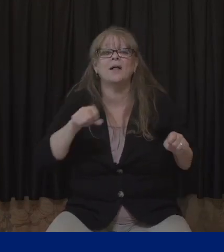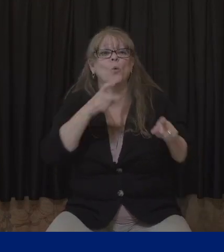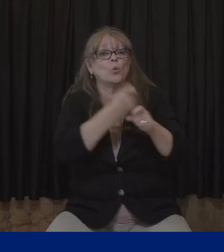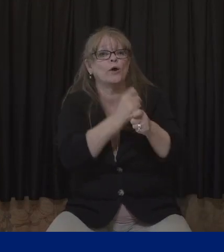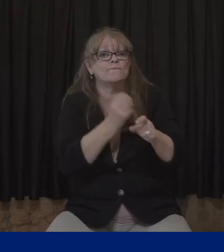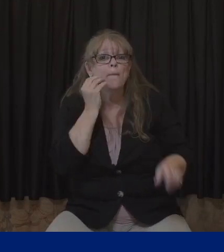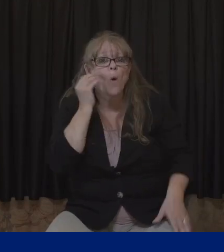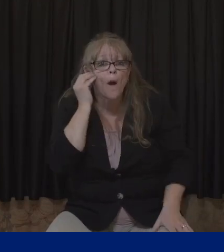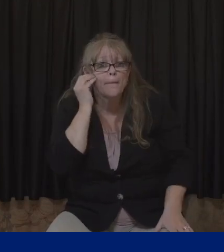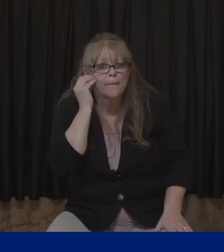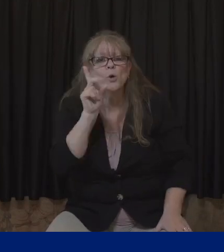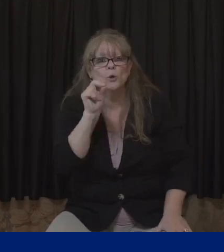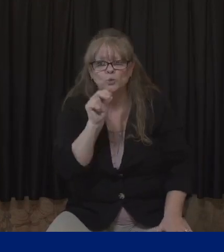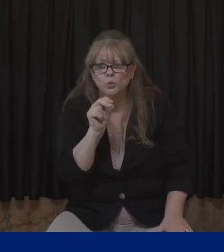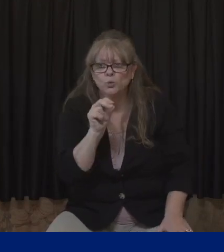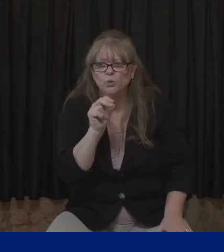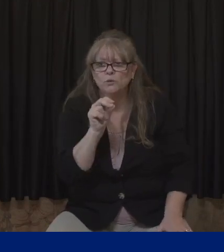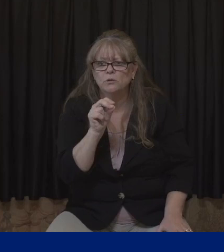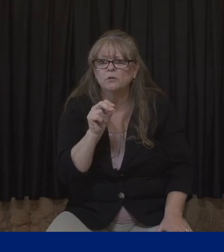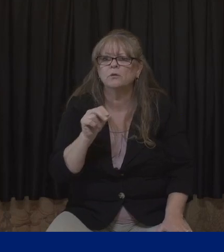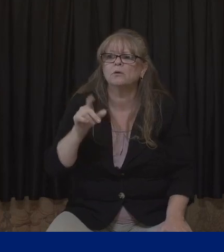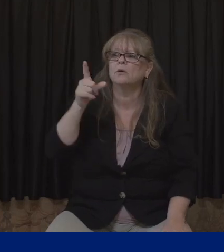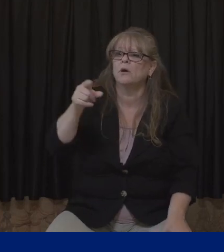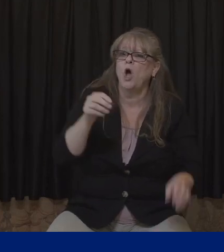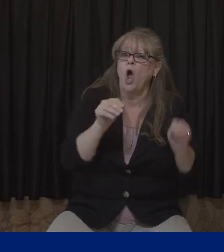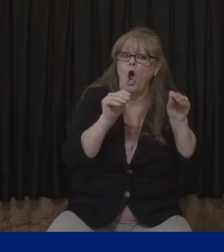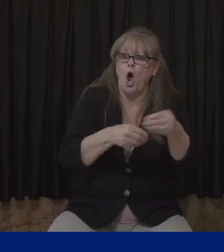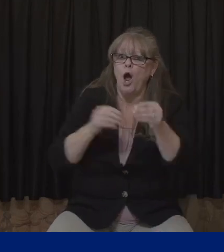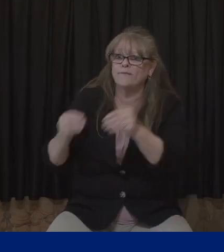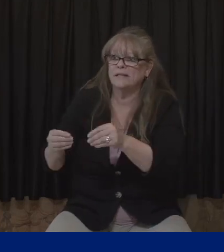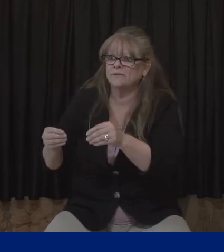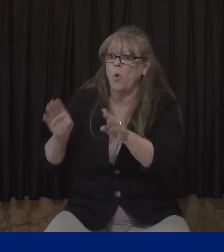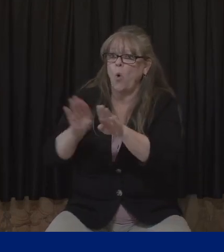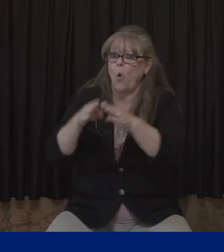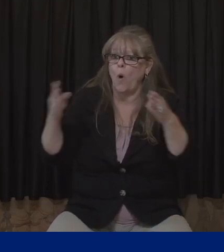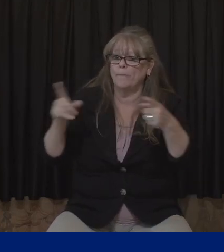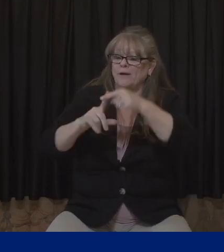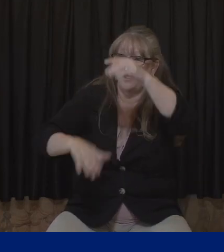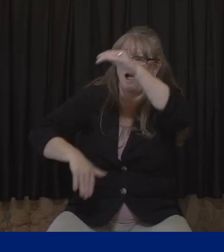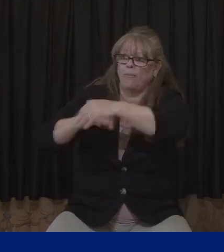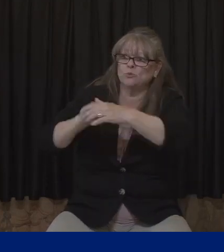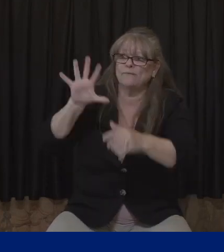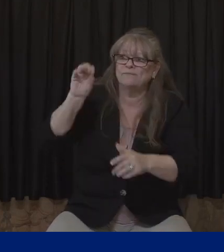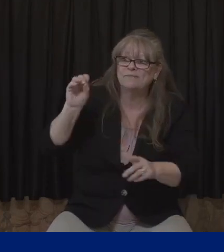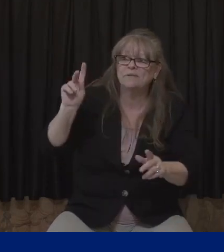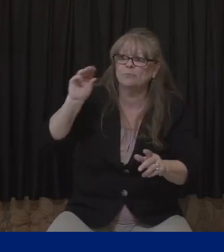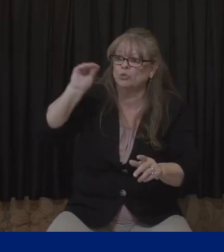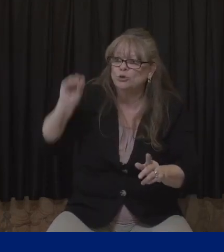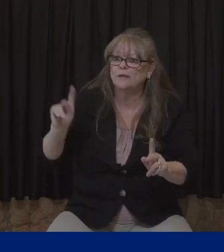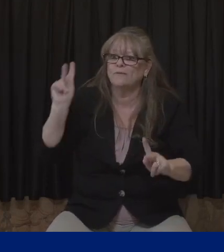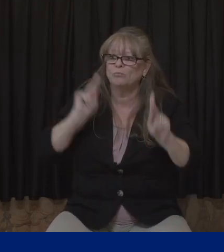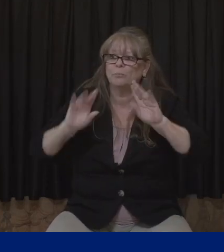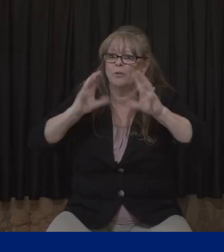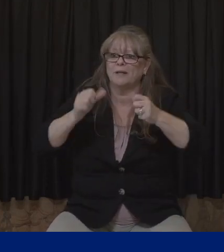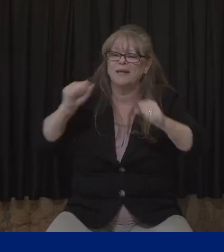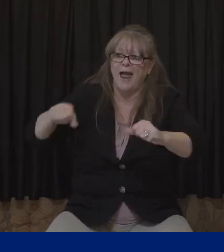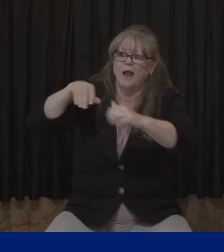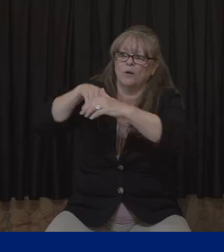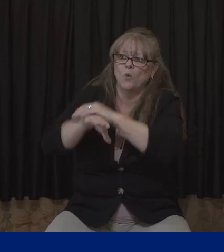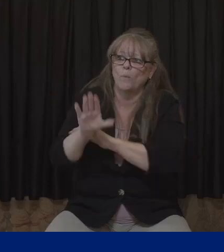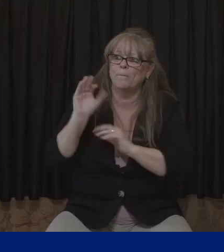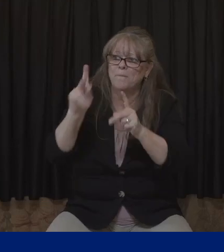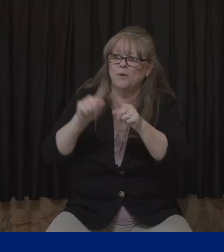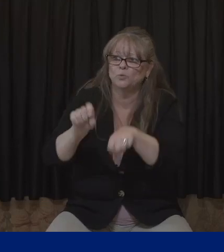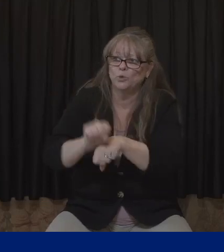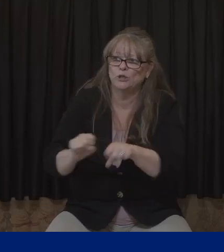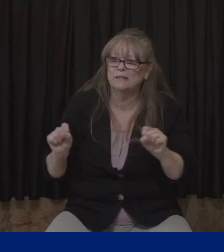50% that are continuing to work from home, employers need to prioritize those that are over 65 or have pre-existing conditions